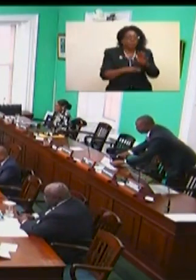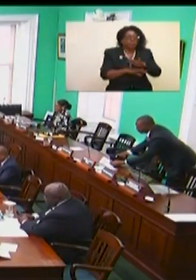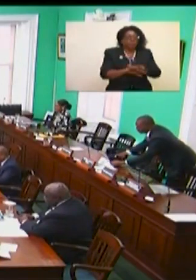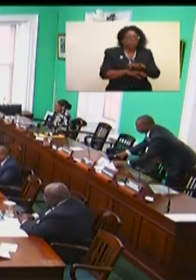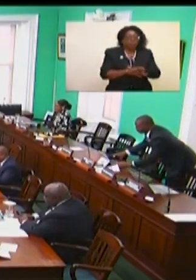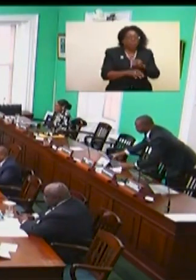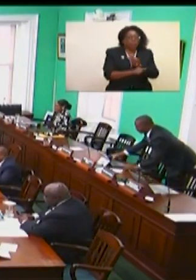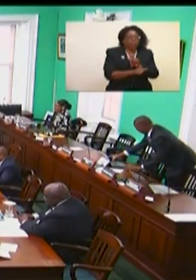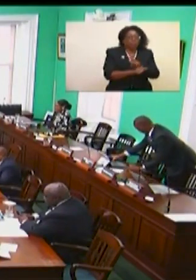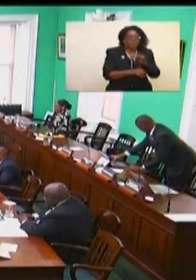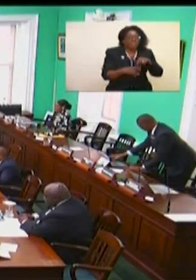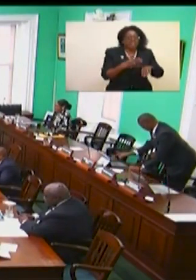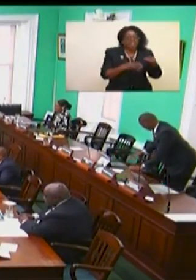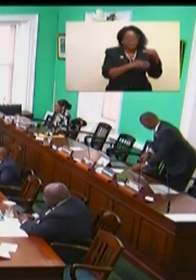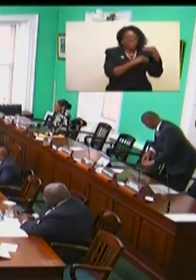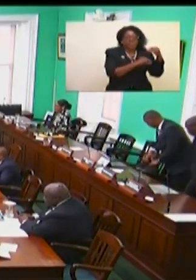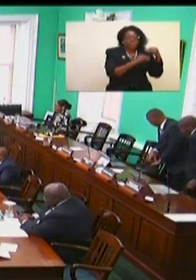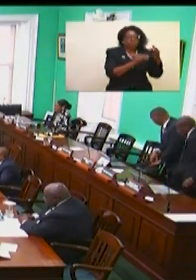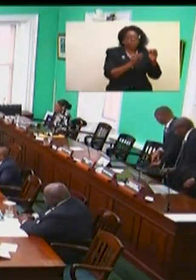their ministries,